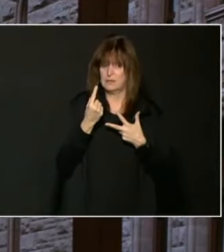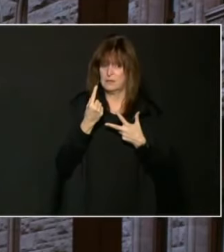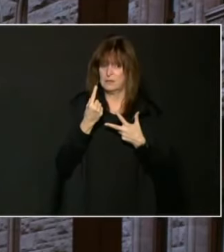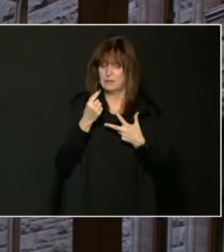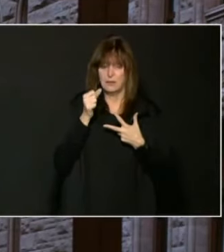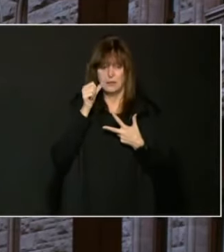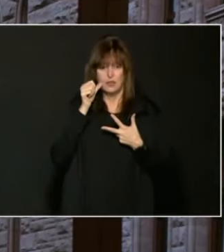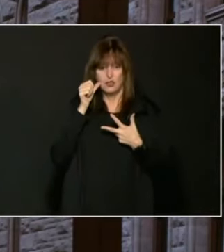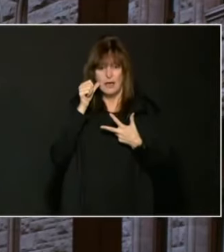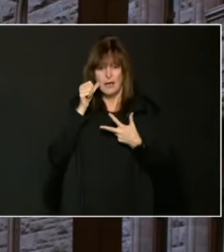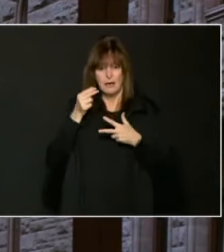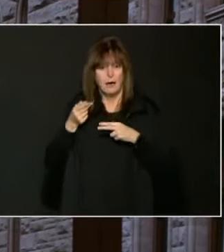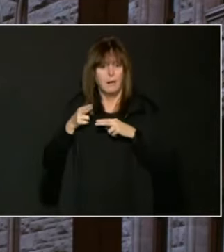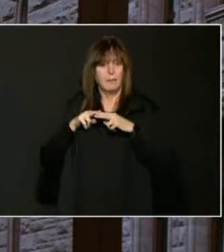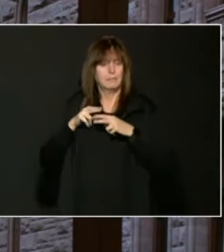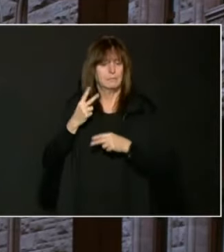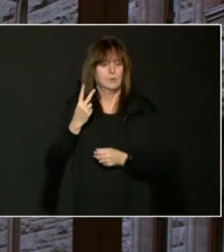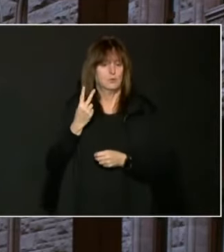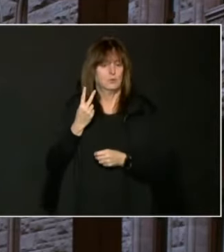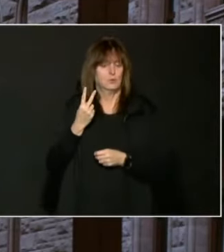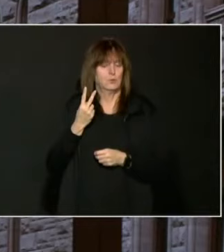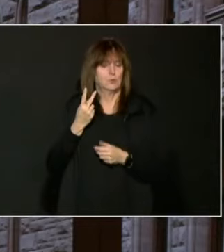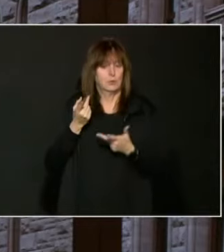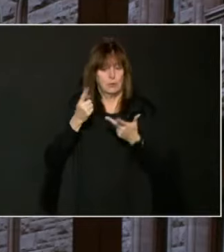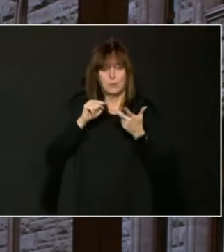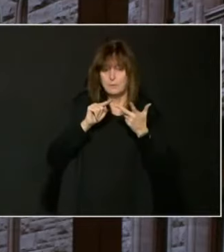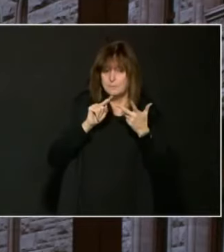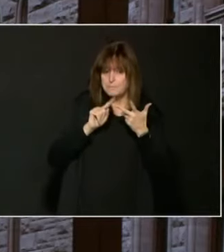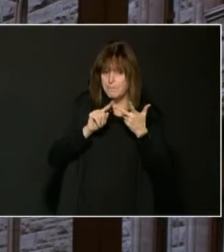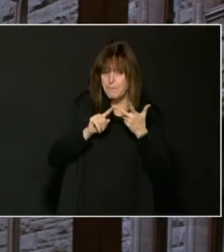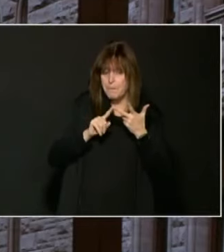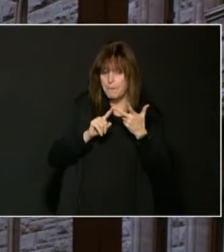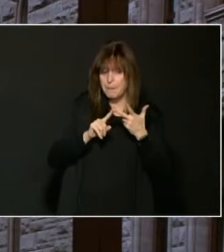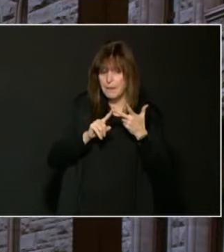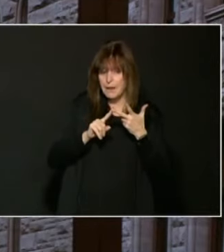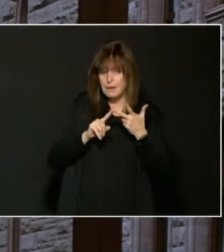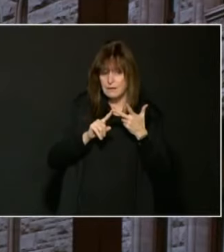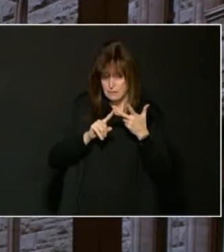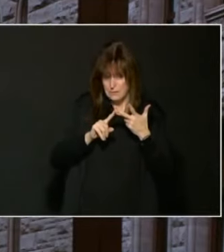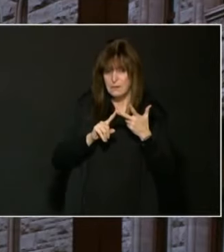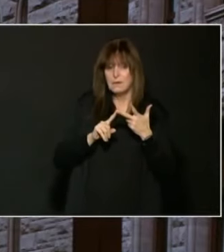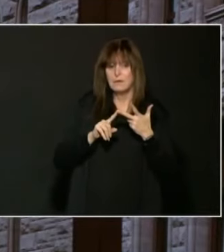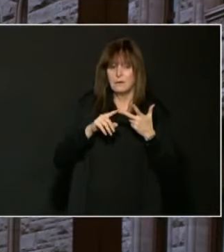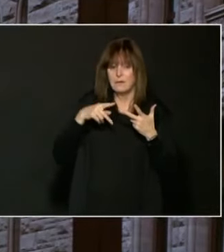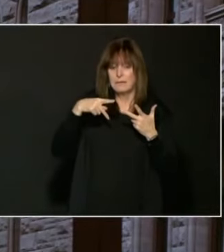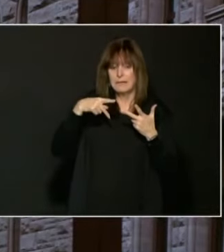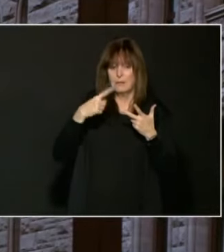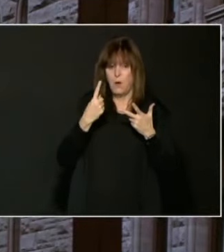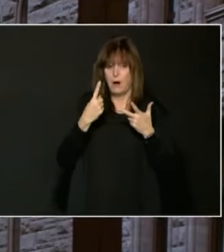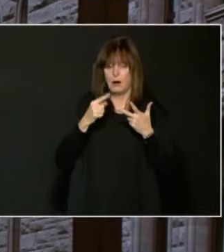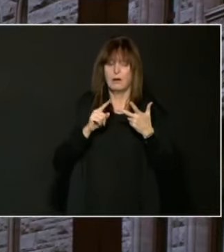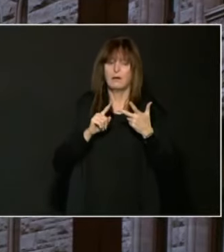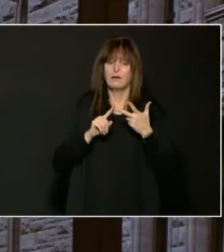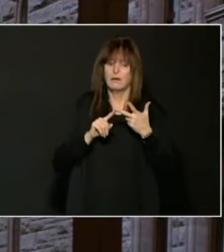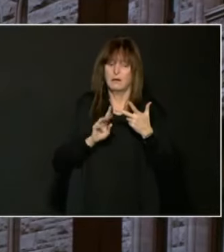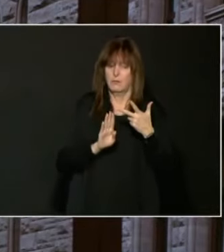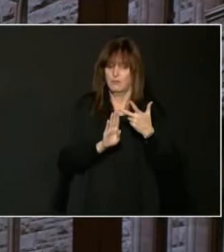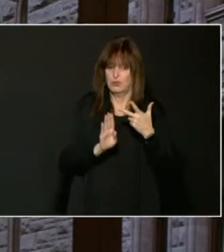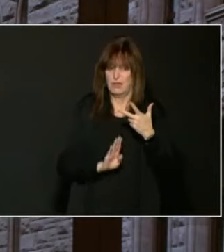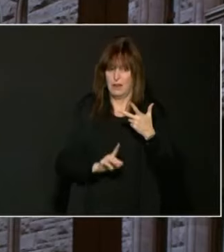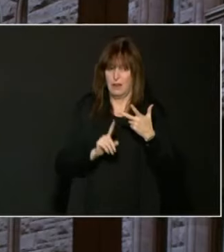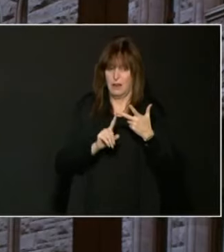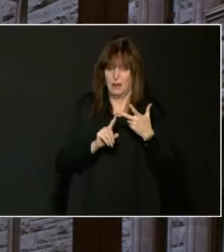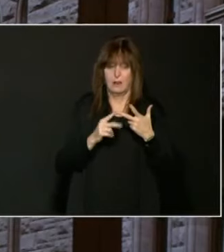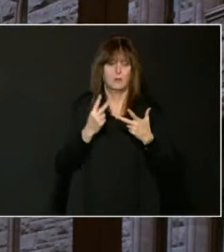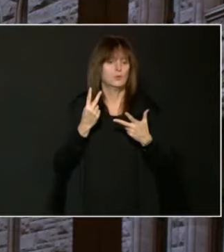and monitored. We had our 2 previously noted P1, or the Brazilian variant, that were identified, and that was up 1